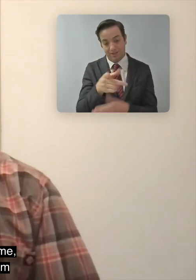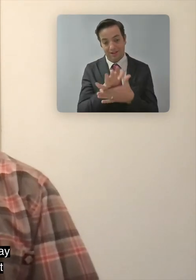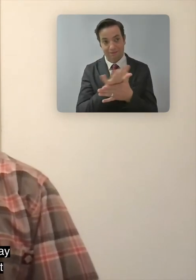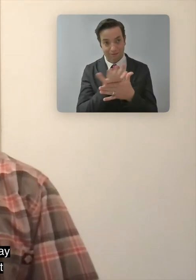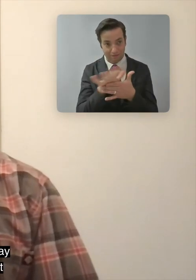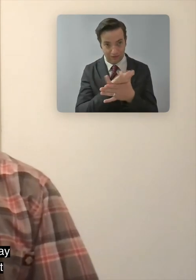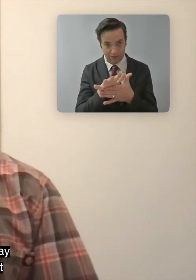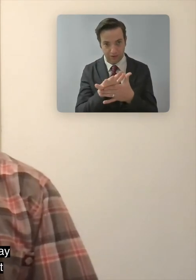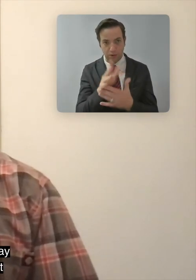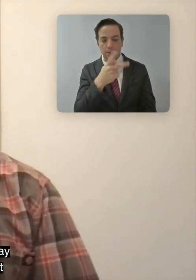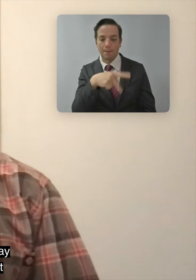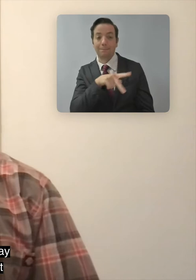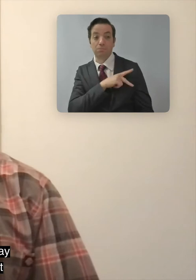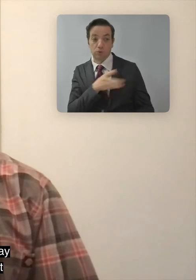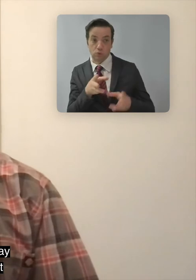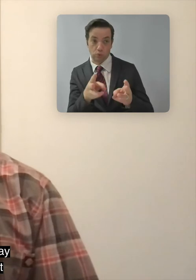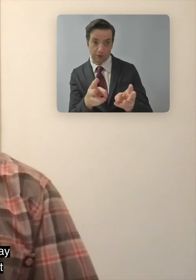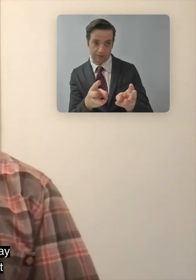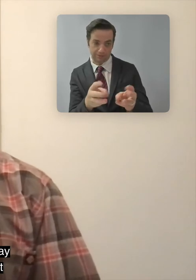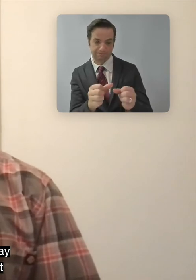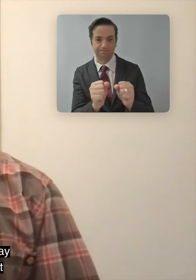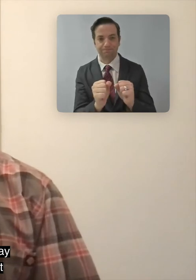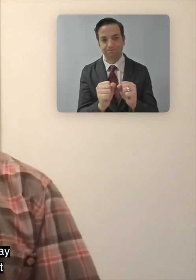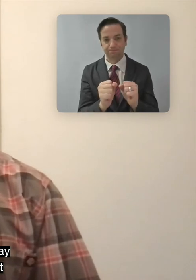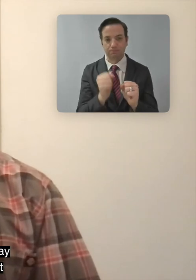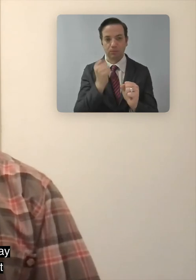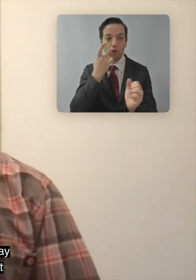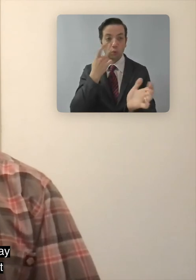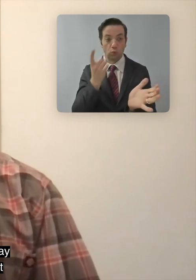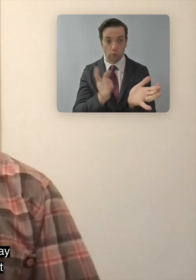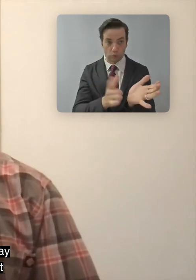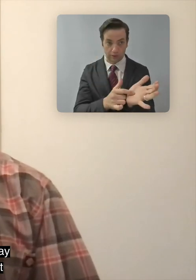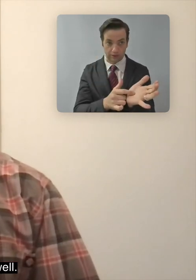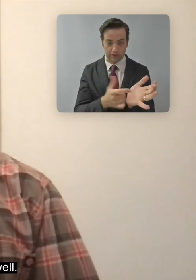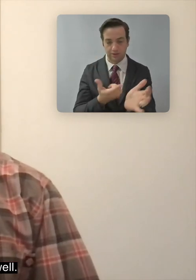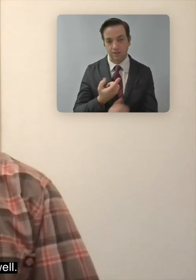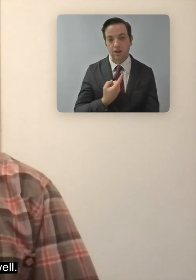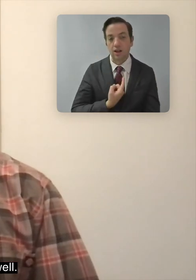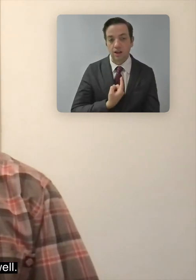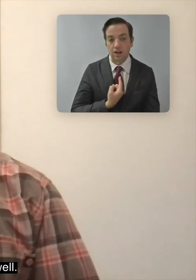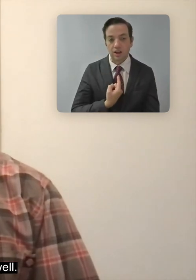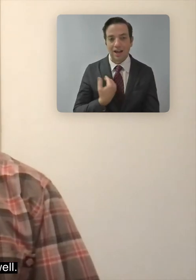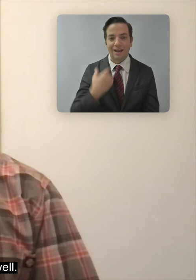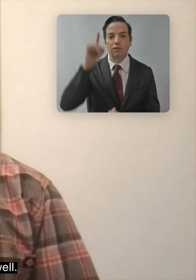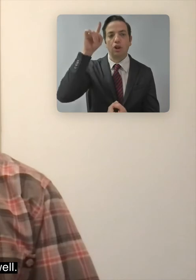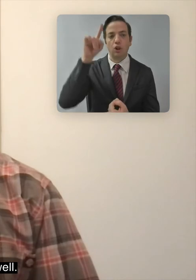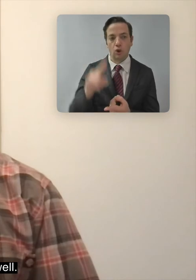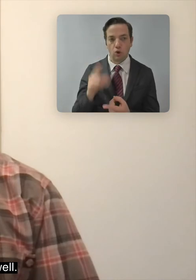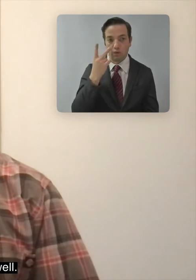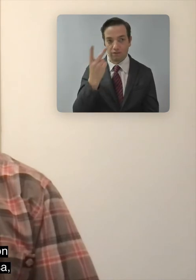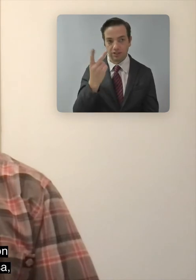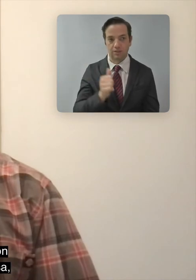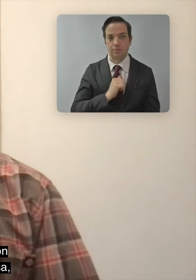film in, in a very personal way to acknowledge the fact that I have low vision